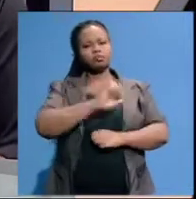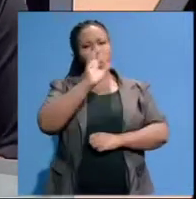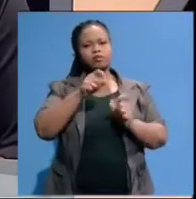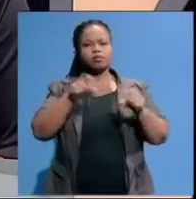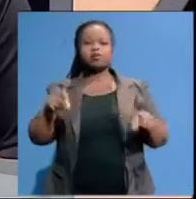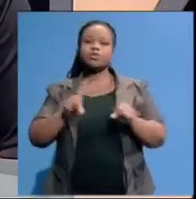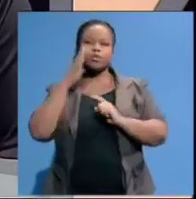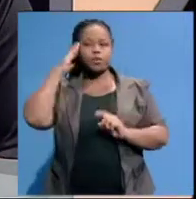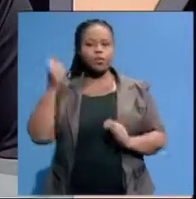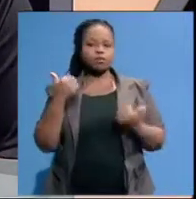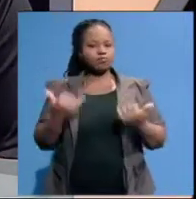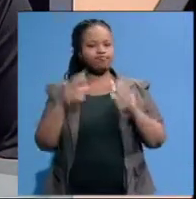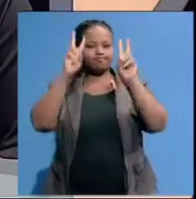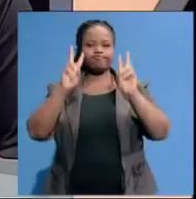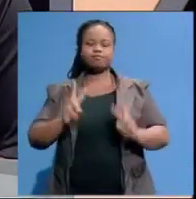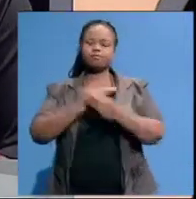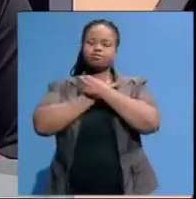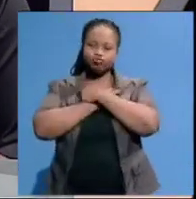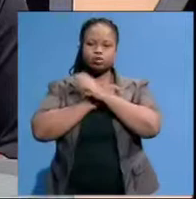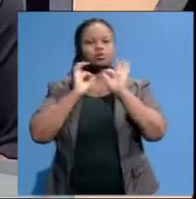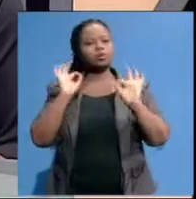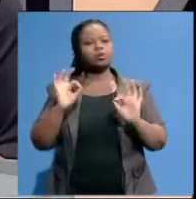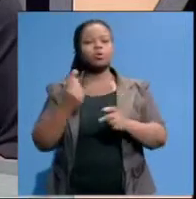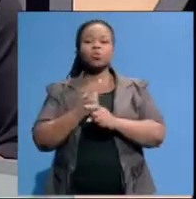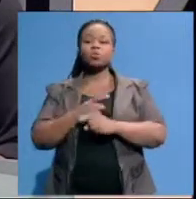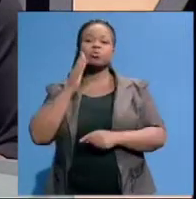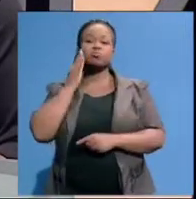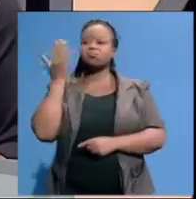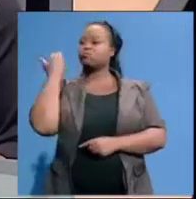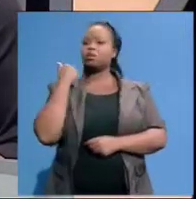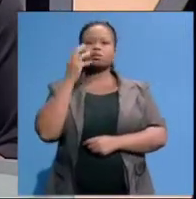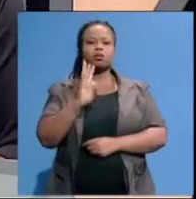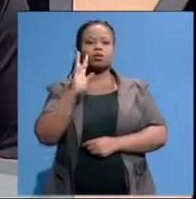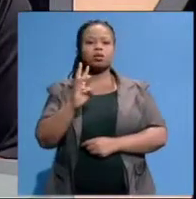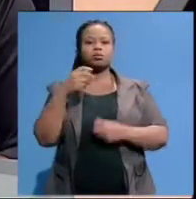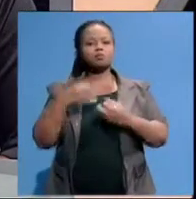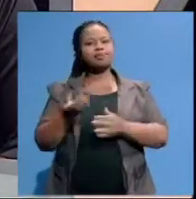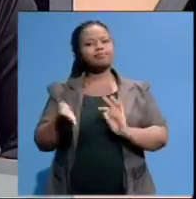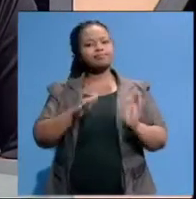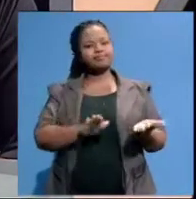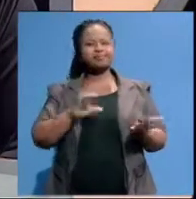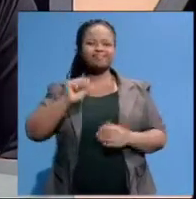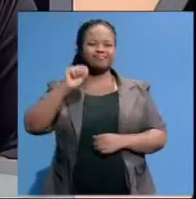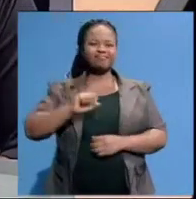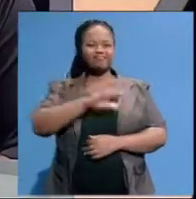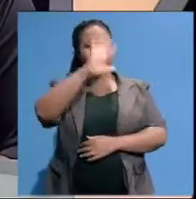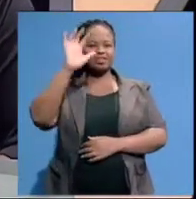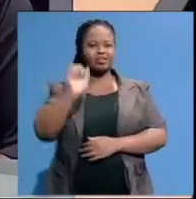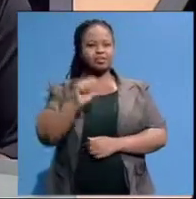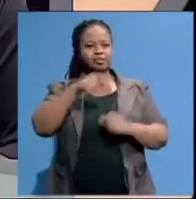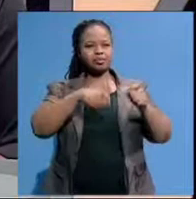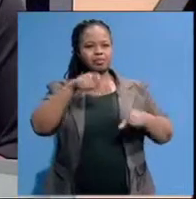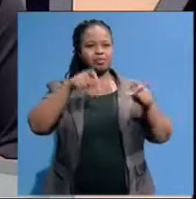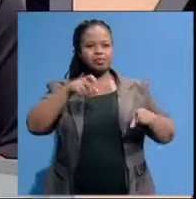know that he is resting in peace and glory. Since his passing last week Thursday, Mzantsi Afrika, the African continent in